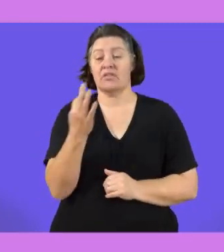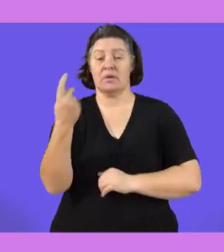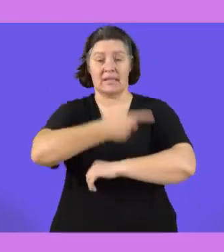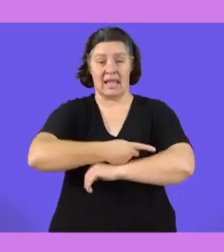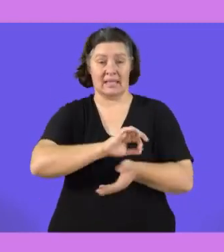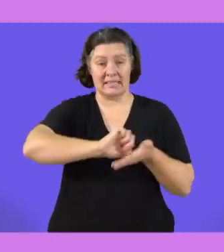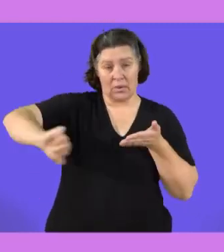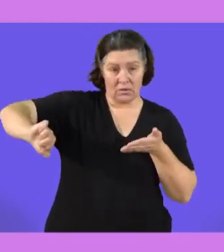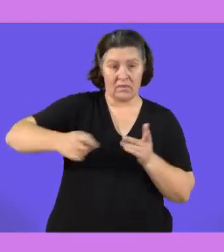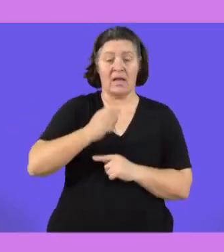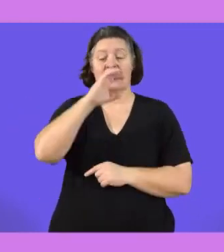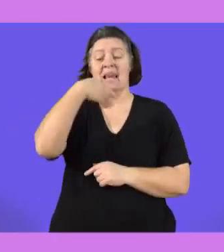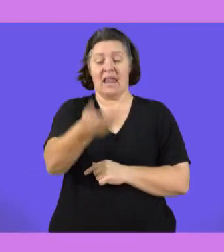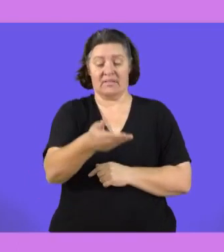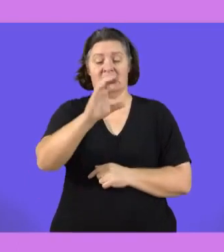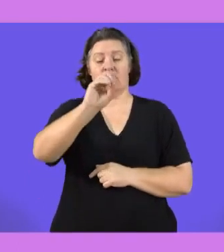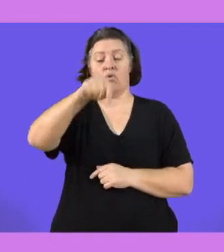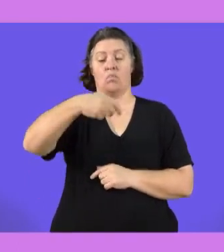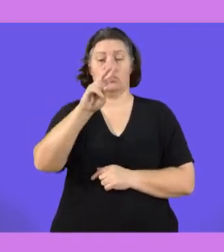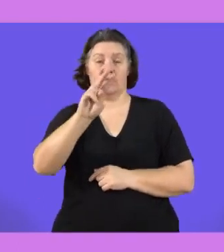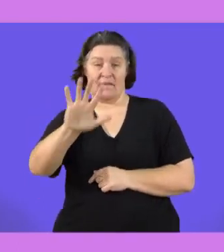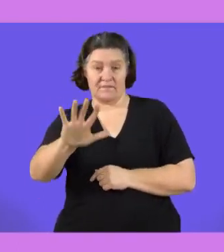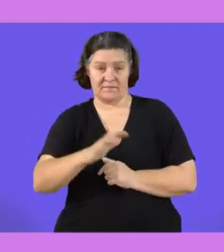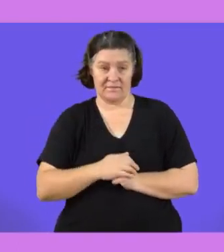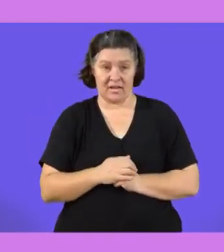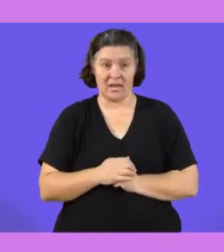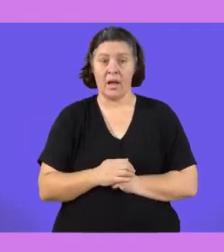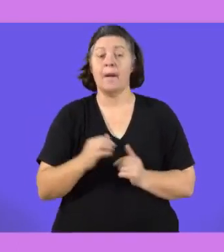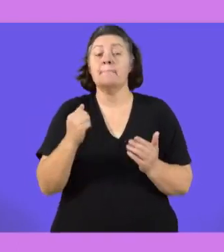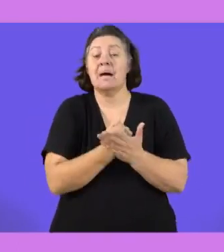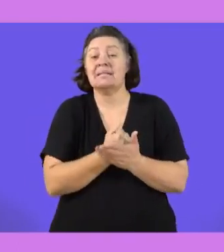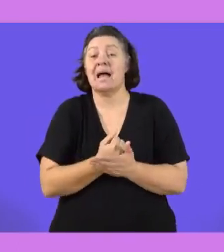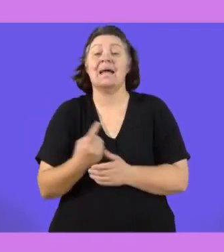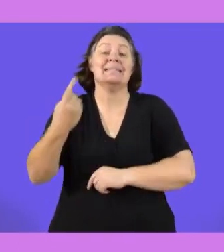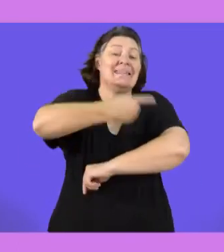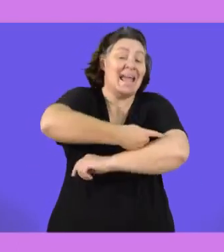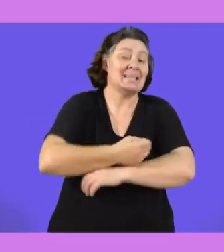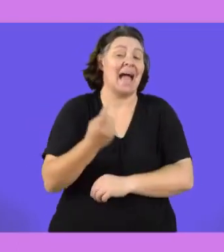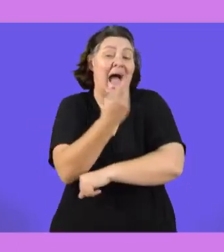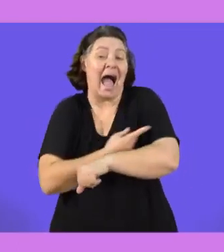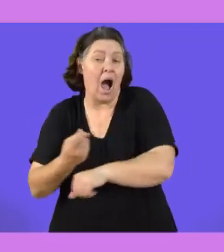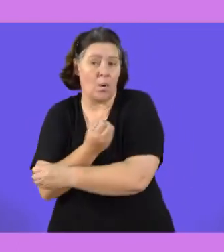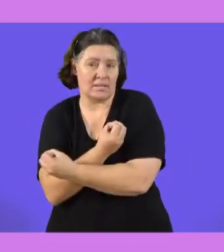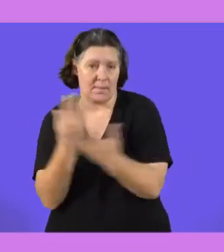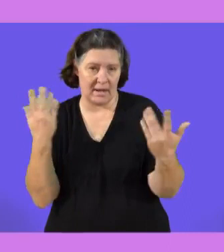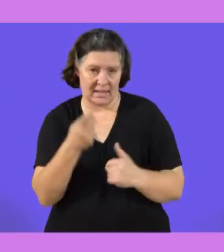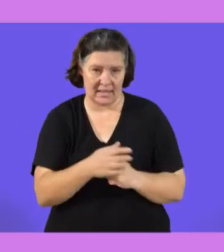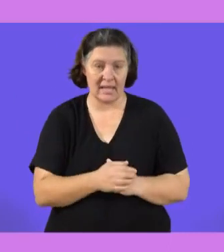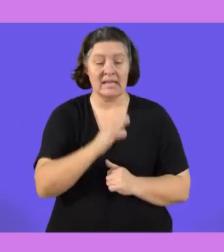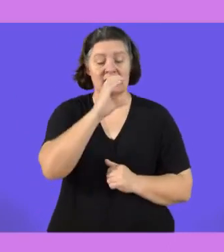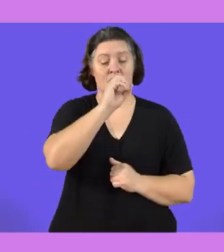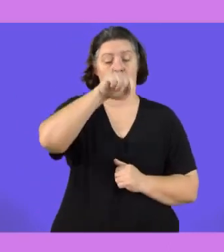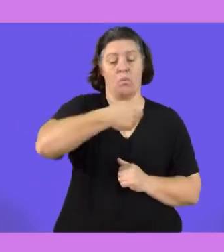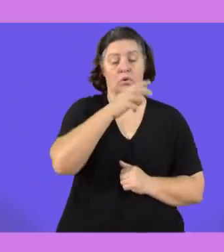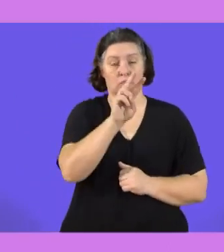the 3 days away, I'm left with 0,25. And remember, it must be days and hours. So therefore, I take